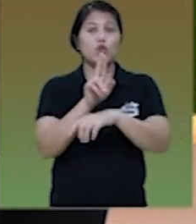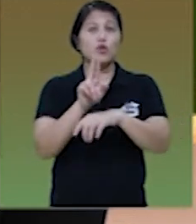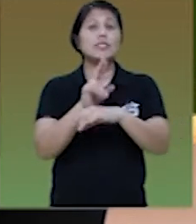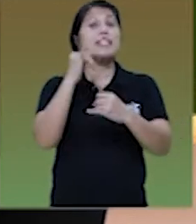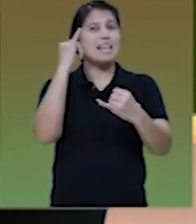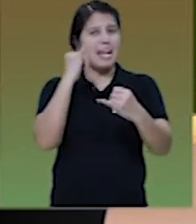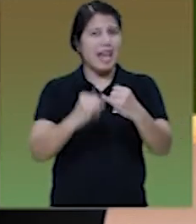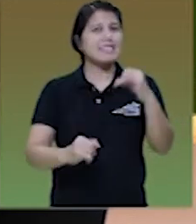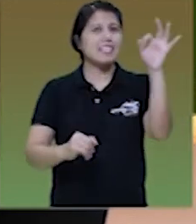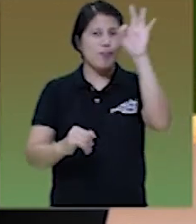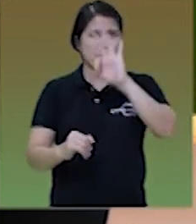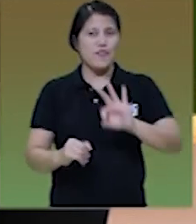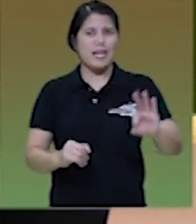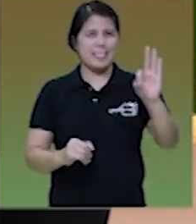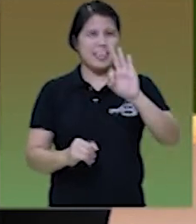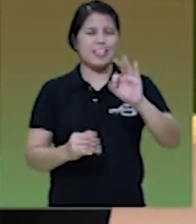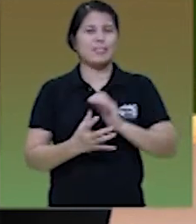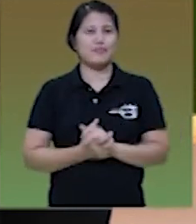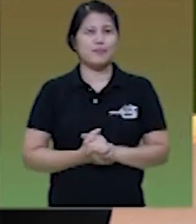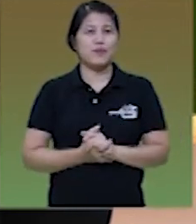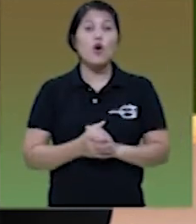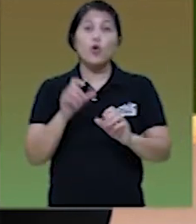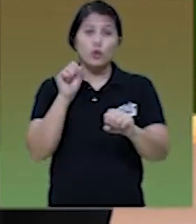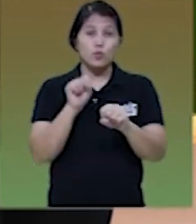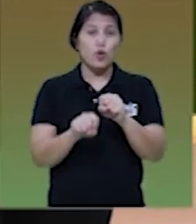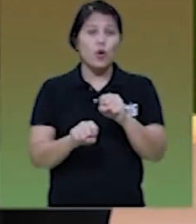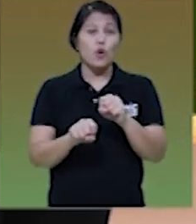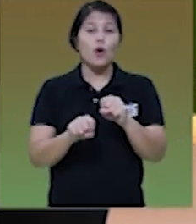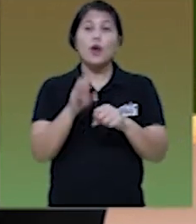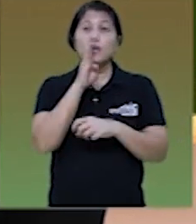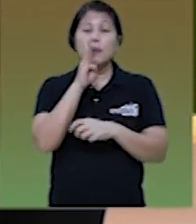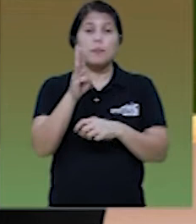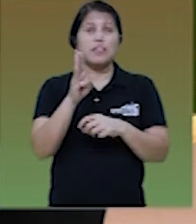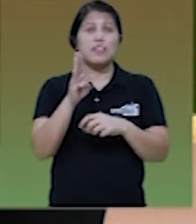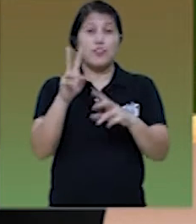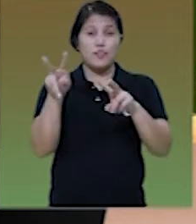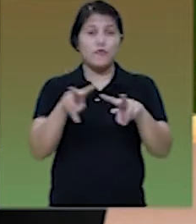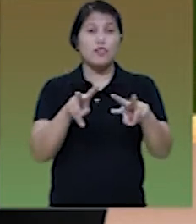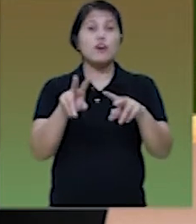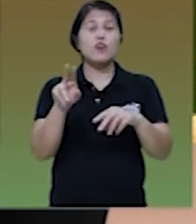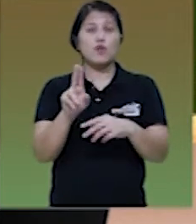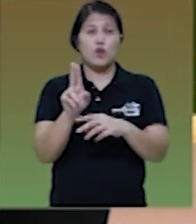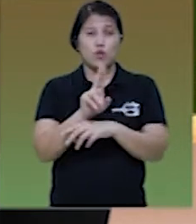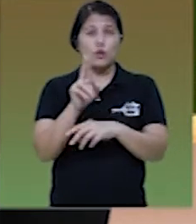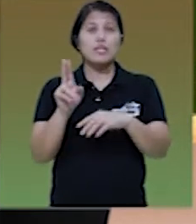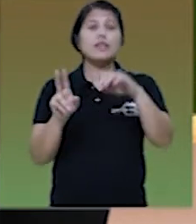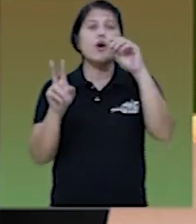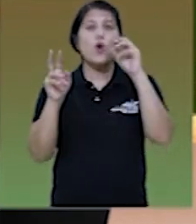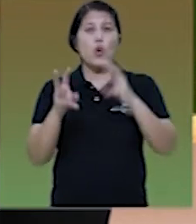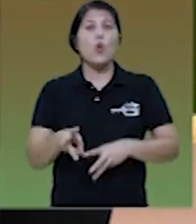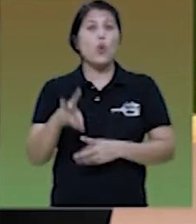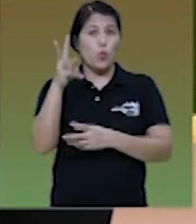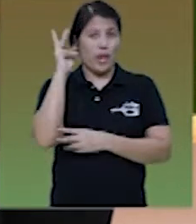is last Friday. So, the be verb used is